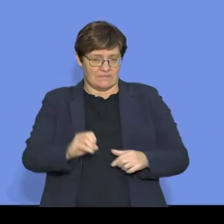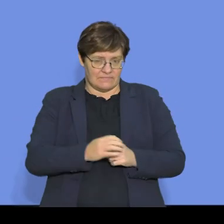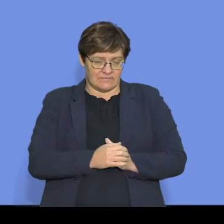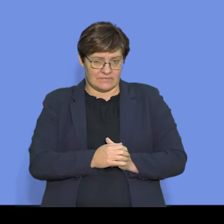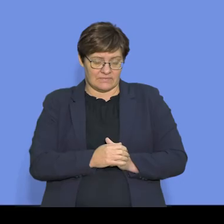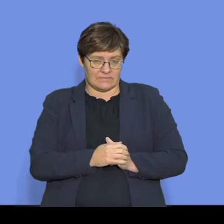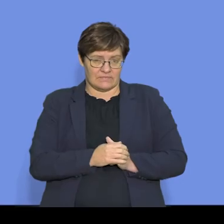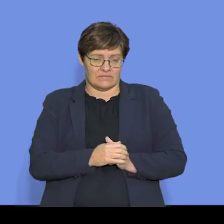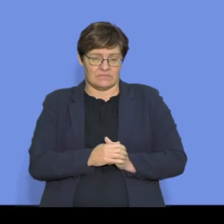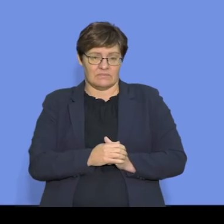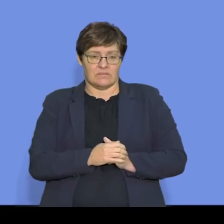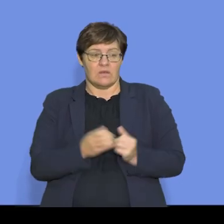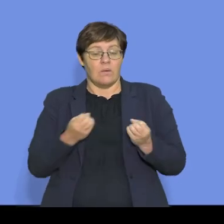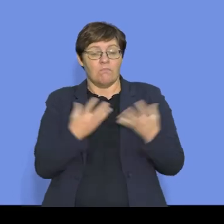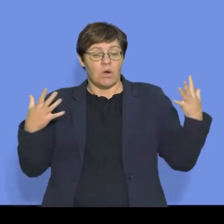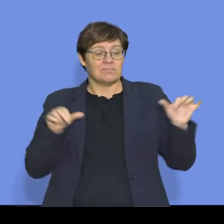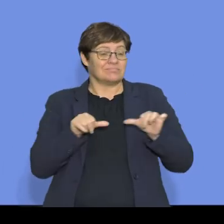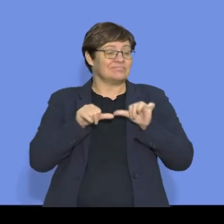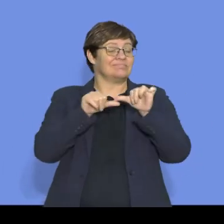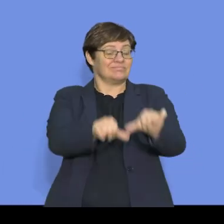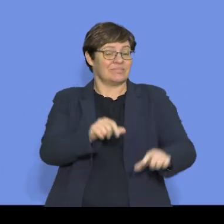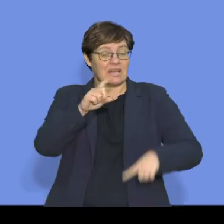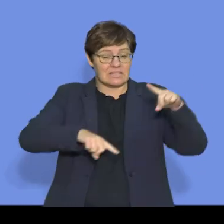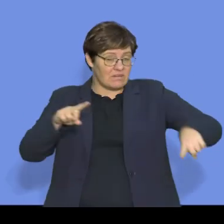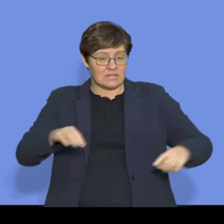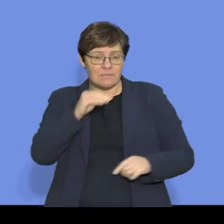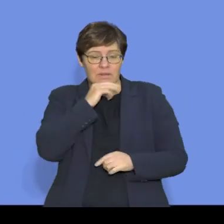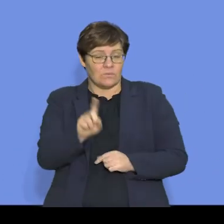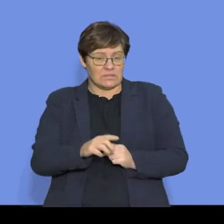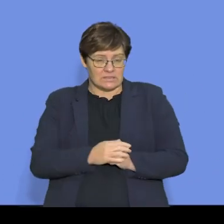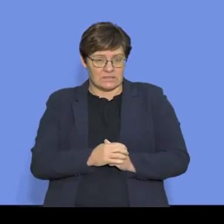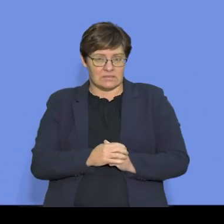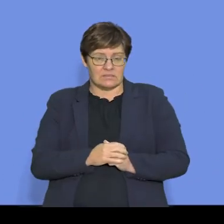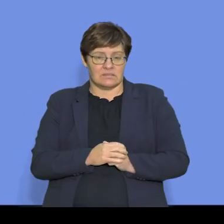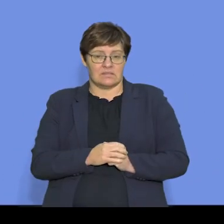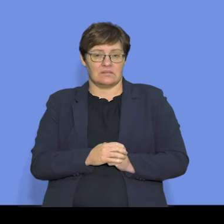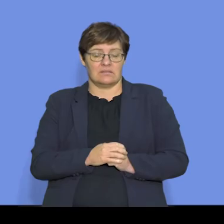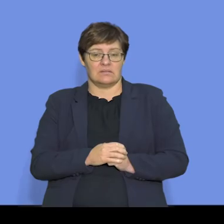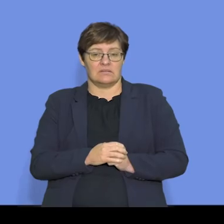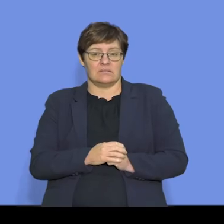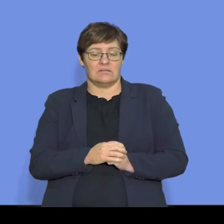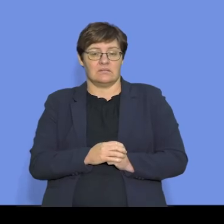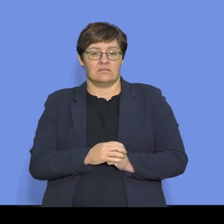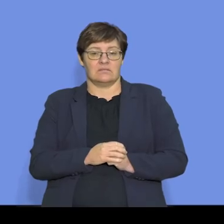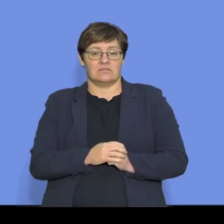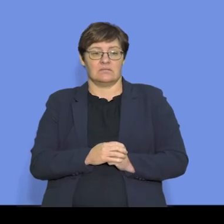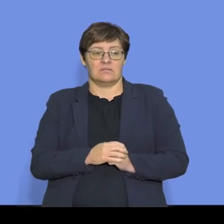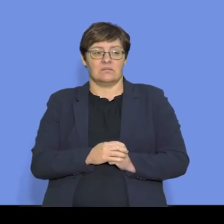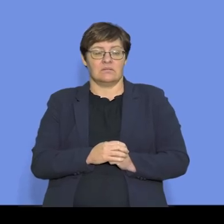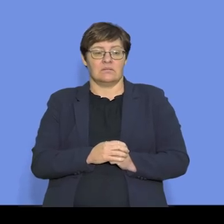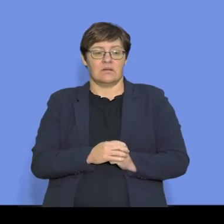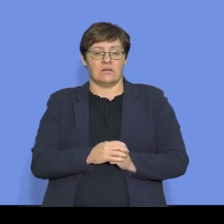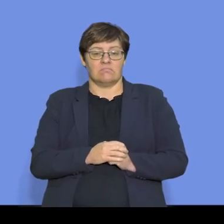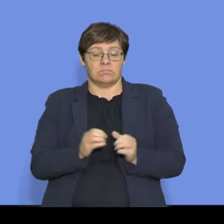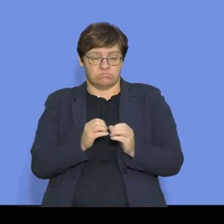diversity? Now, the most consistent diversity means it hasn't had very, very